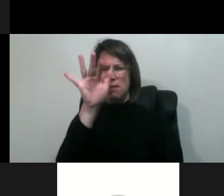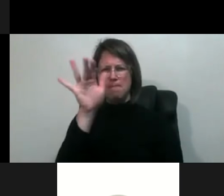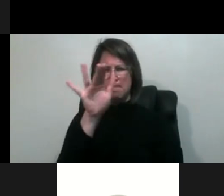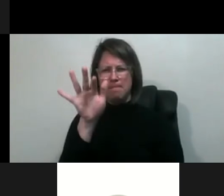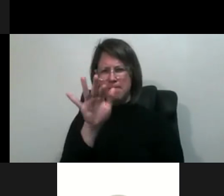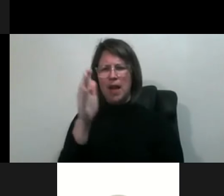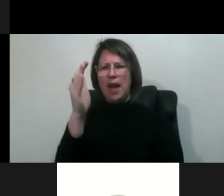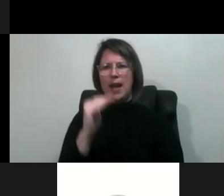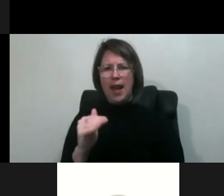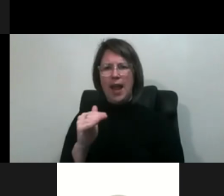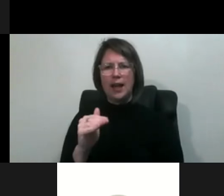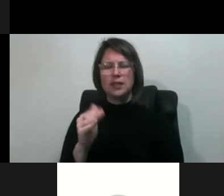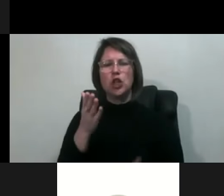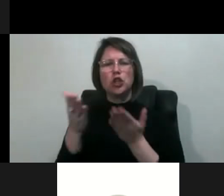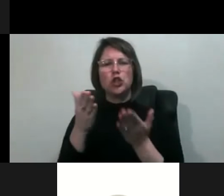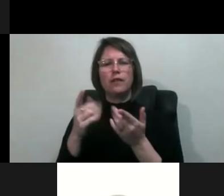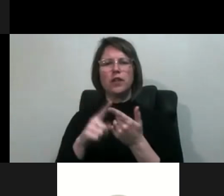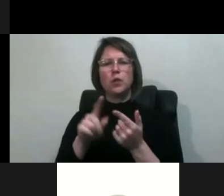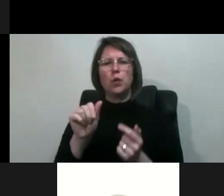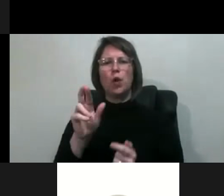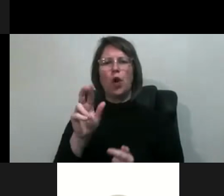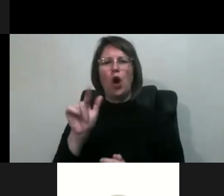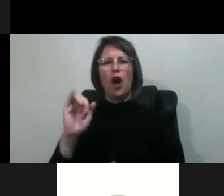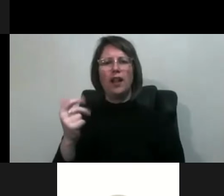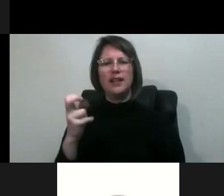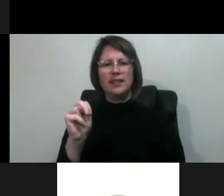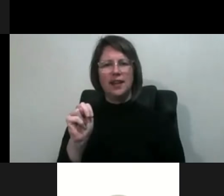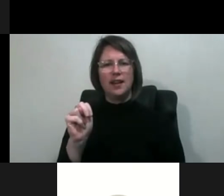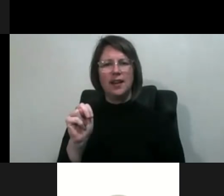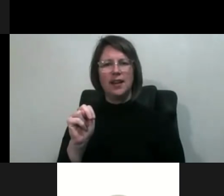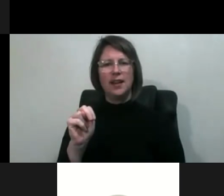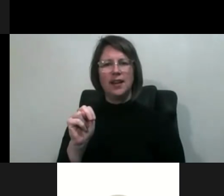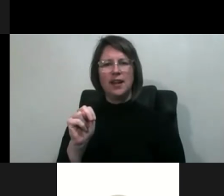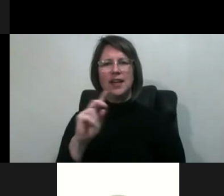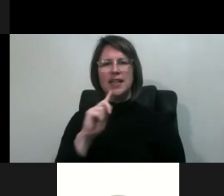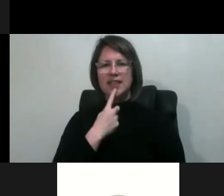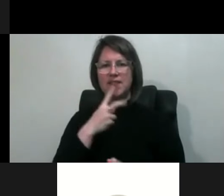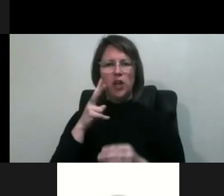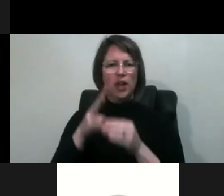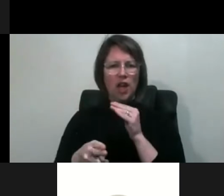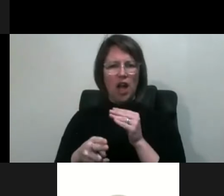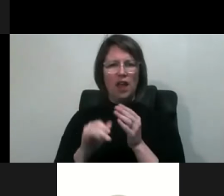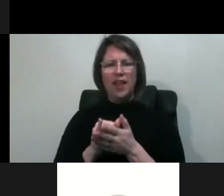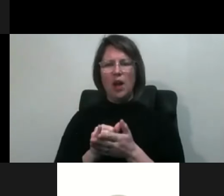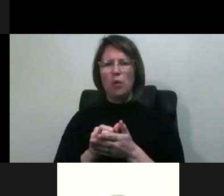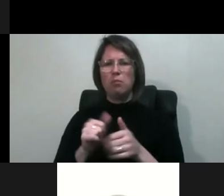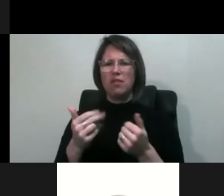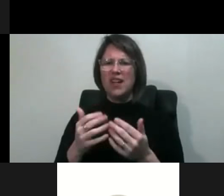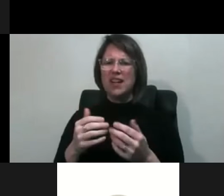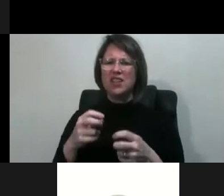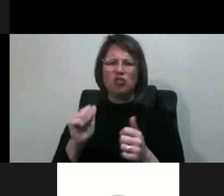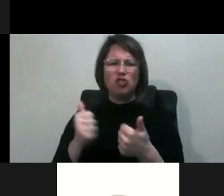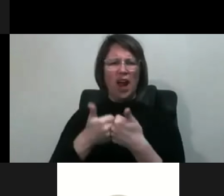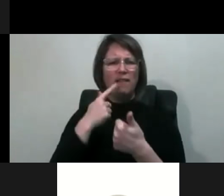Next, service to Arlington has been cut severely. This will present hardships for many residents who rely on the public bus